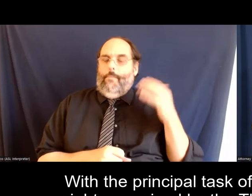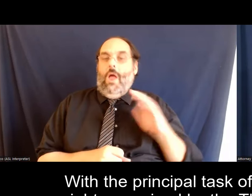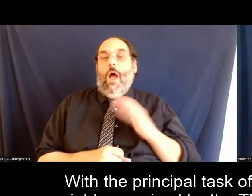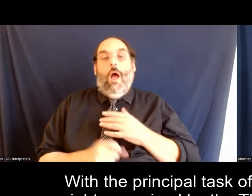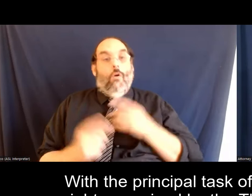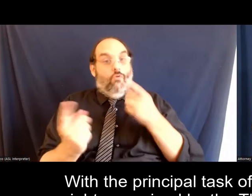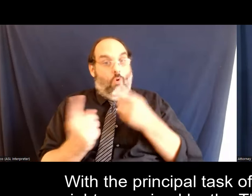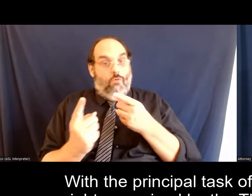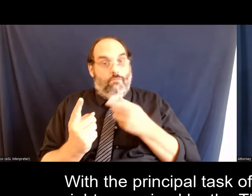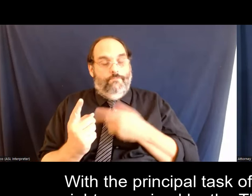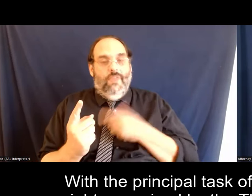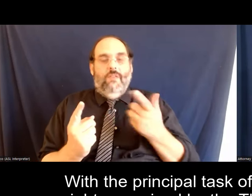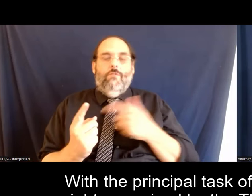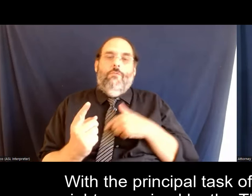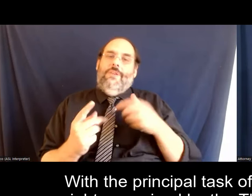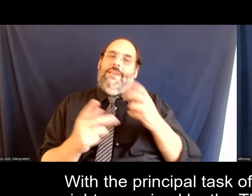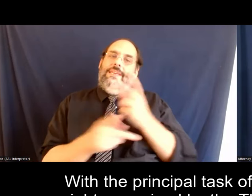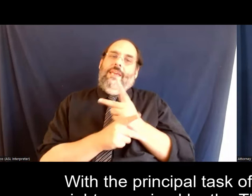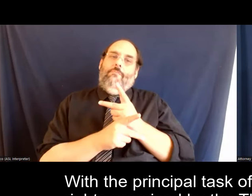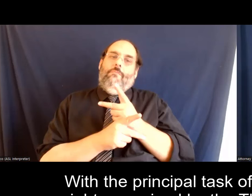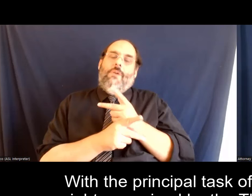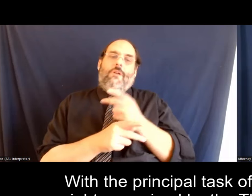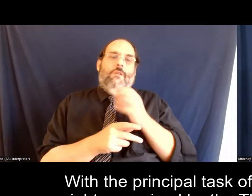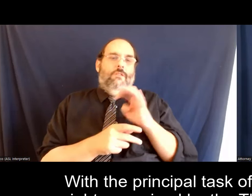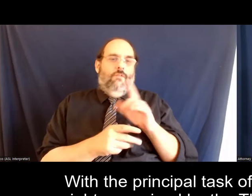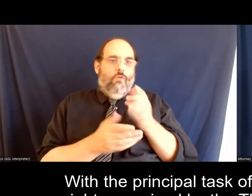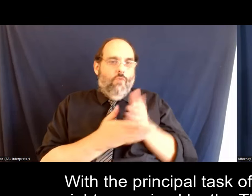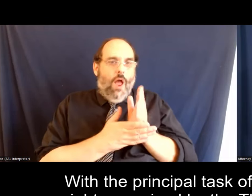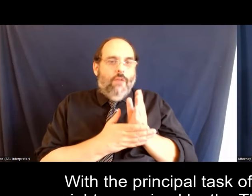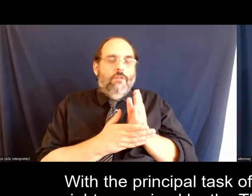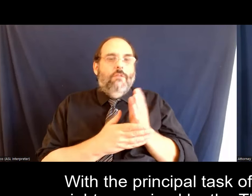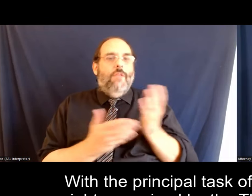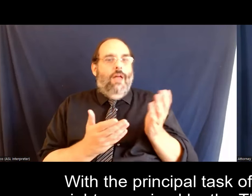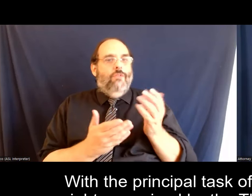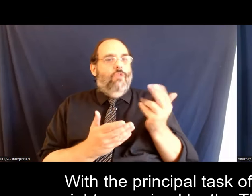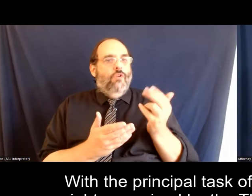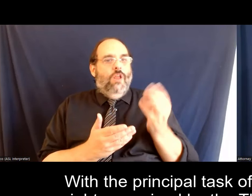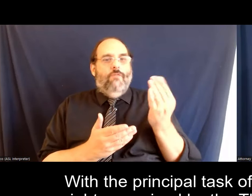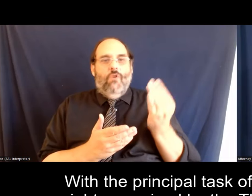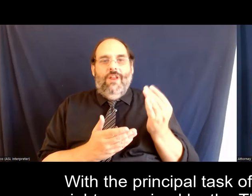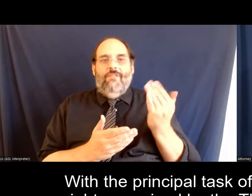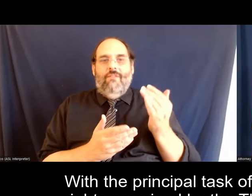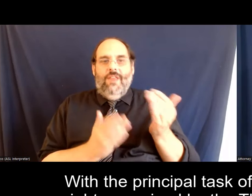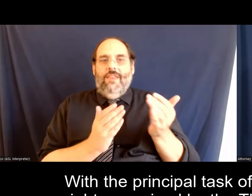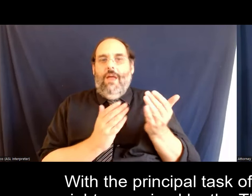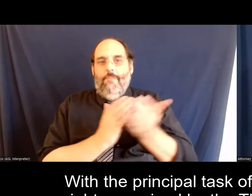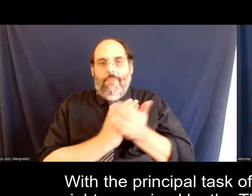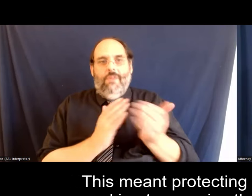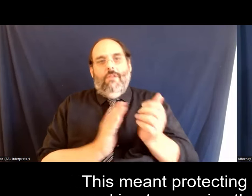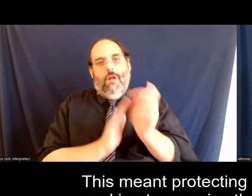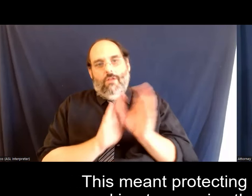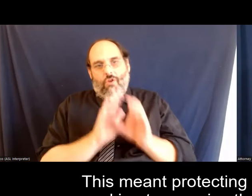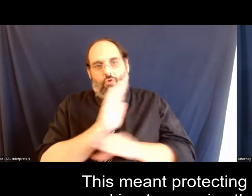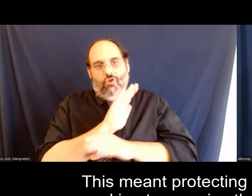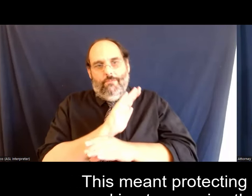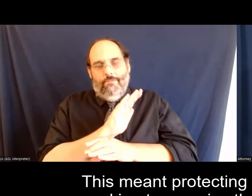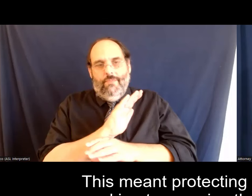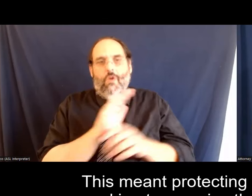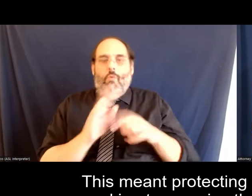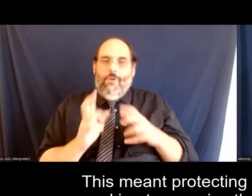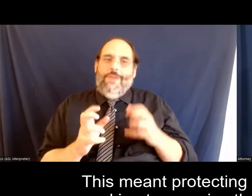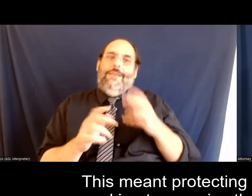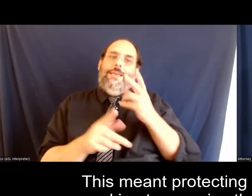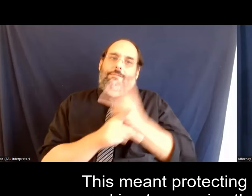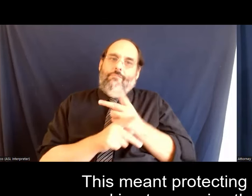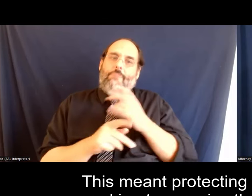principal task of securing the civil rights promised by the 13th, 14th, and 15th Amendments. This meant